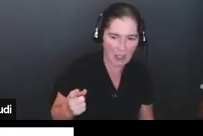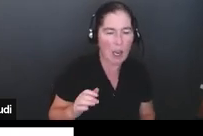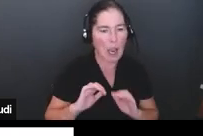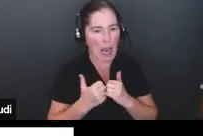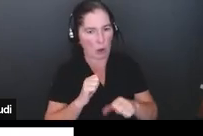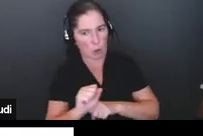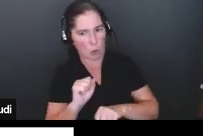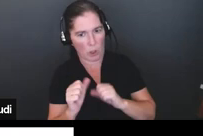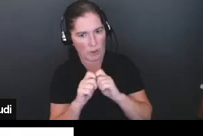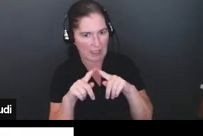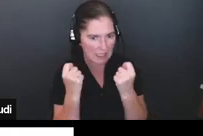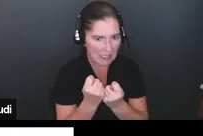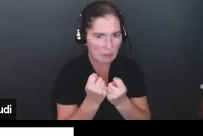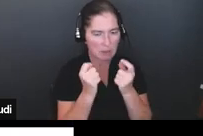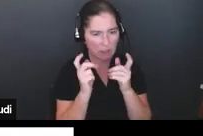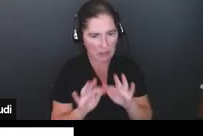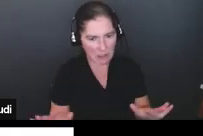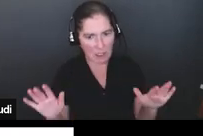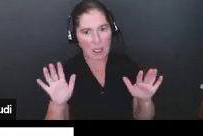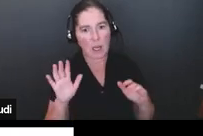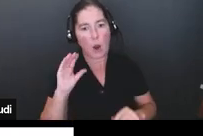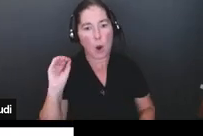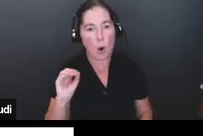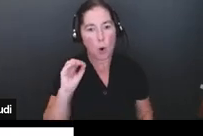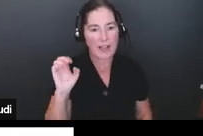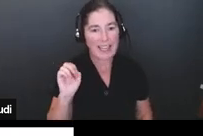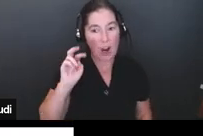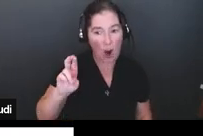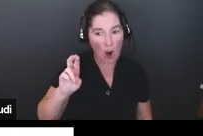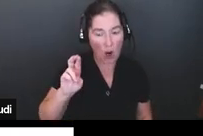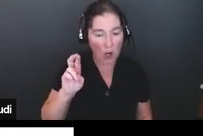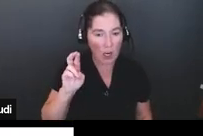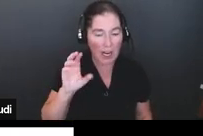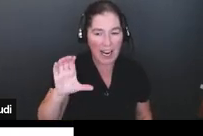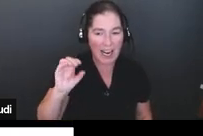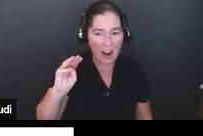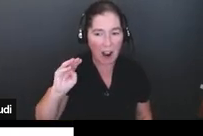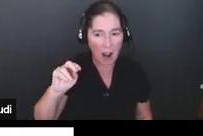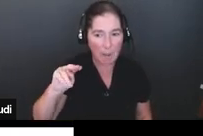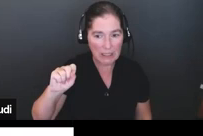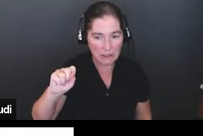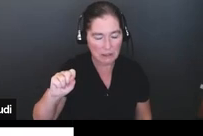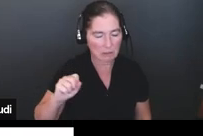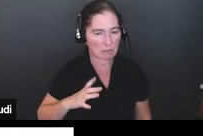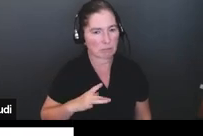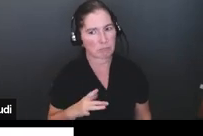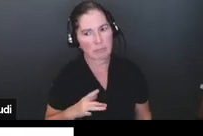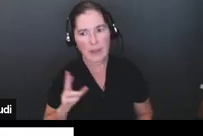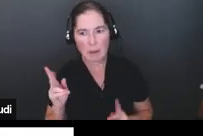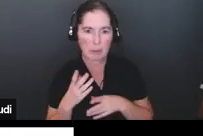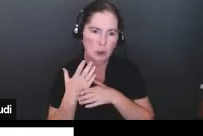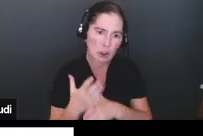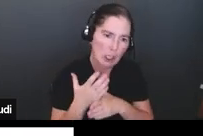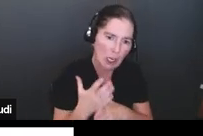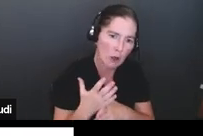and what works with Teams. And the OER Commons, by the way, is amazing. People are sharing out tons of work and the